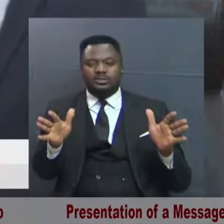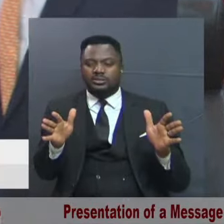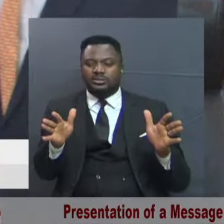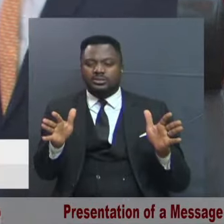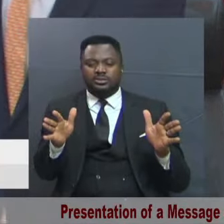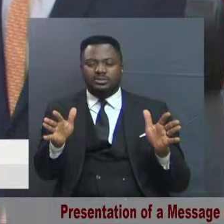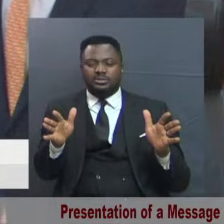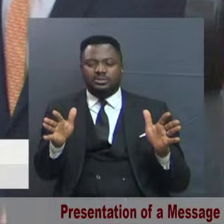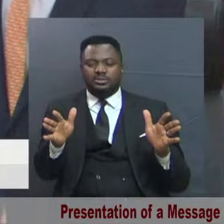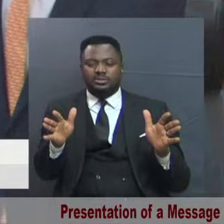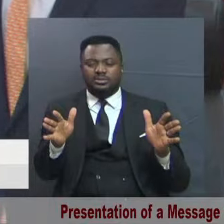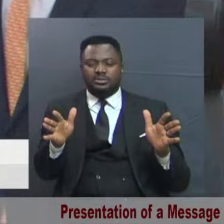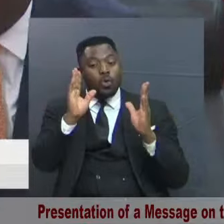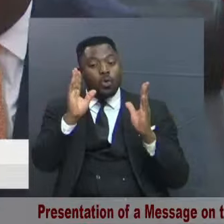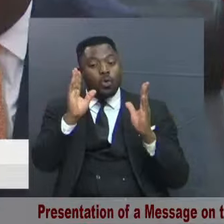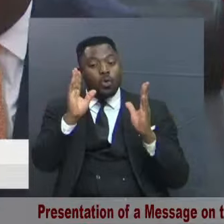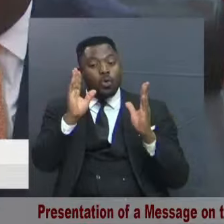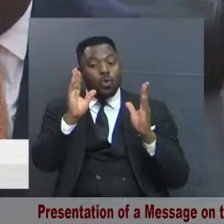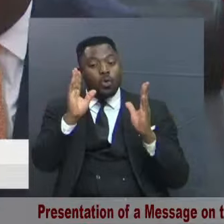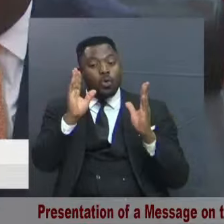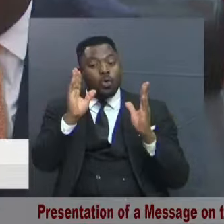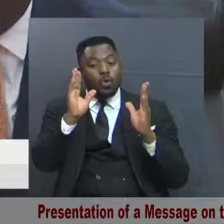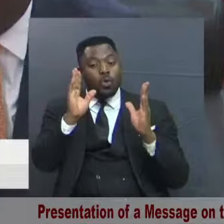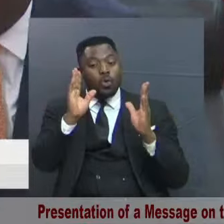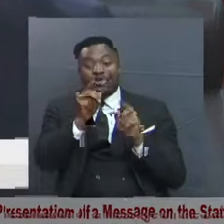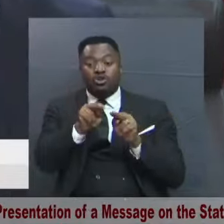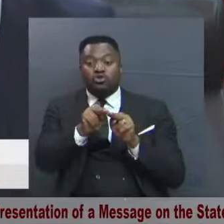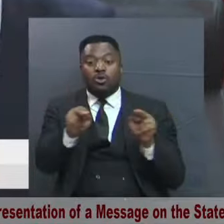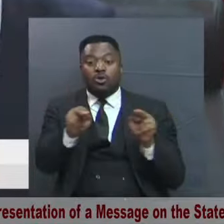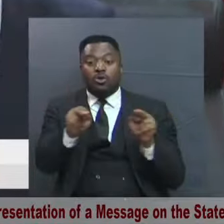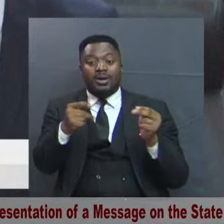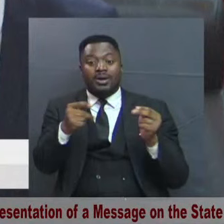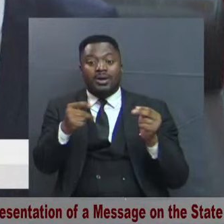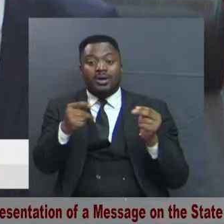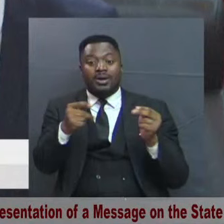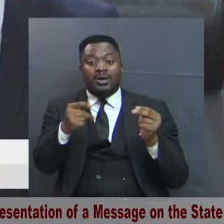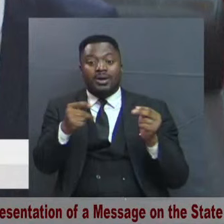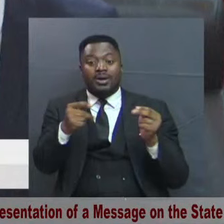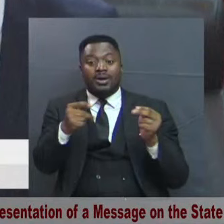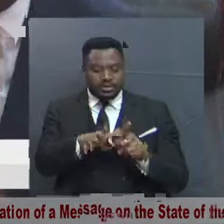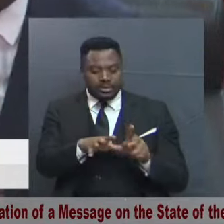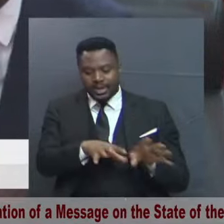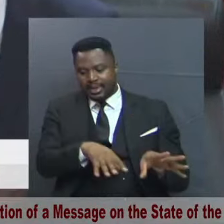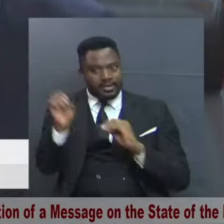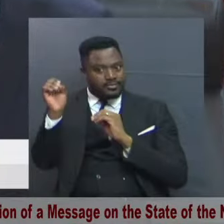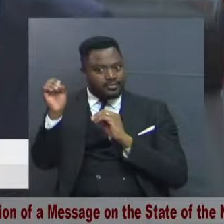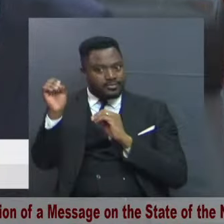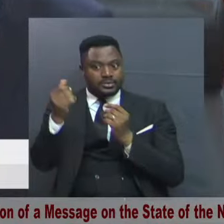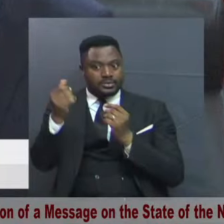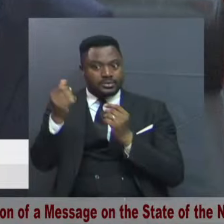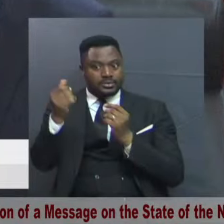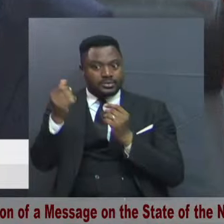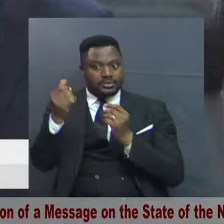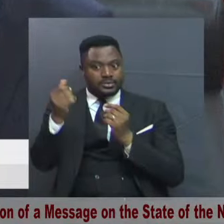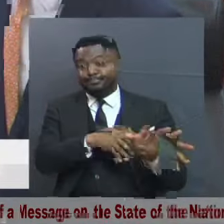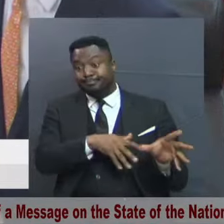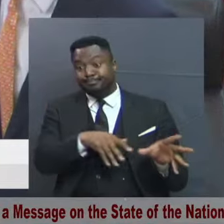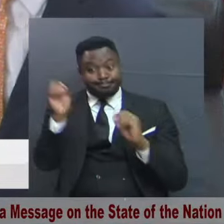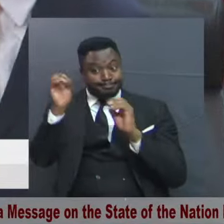hopeless no wonder that an ordinary ghanian including professionals are leaving our shs in